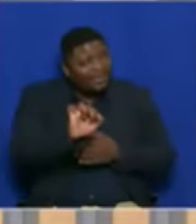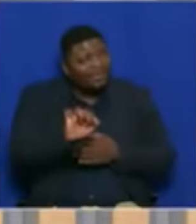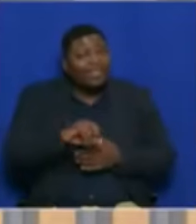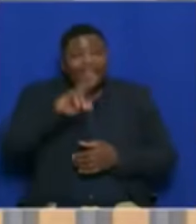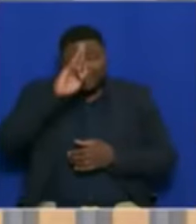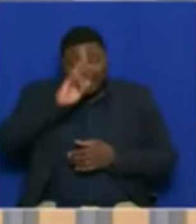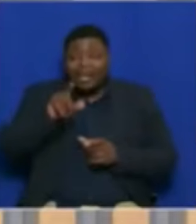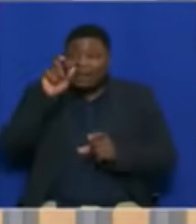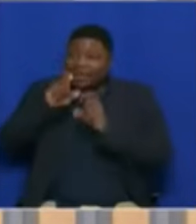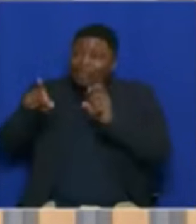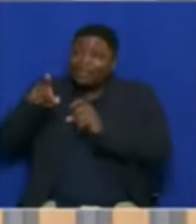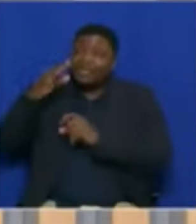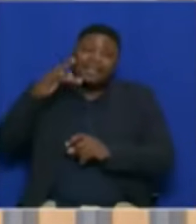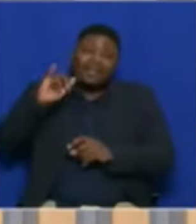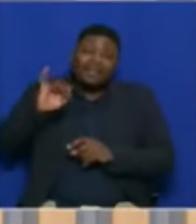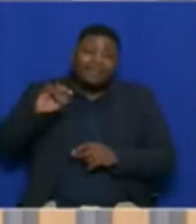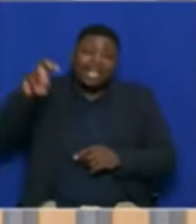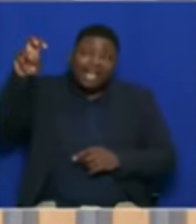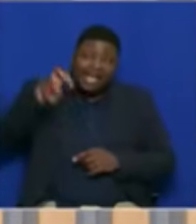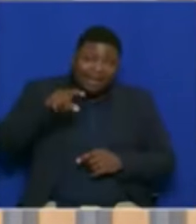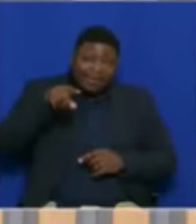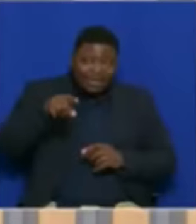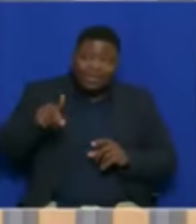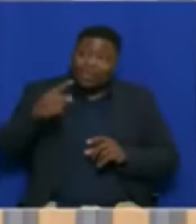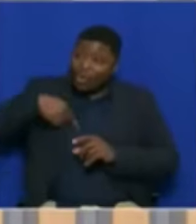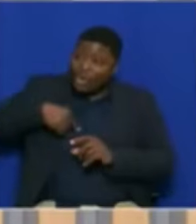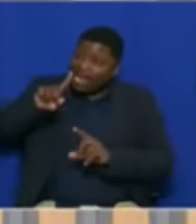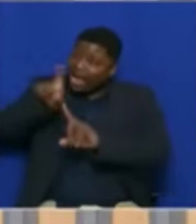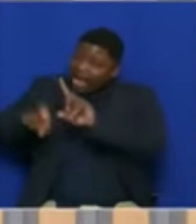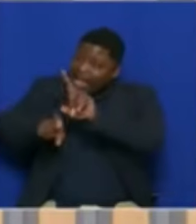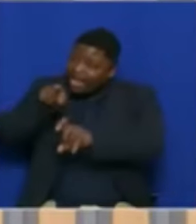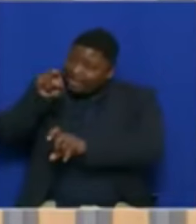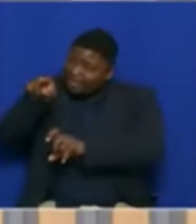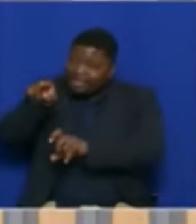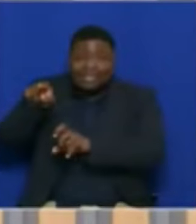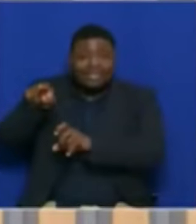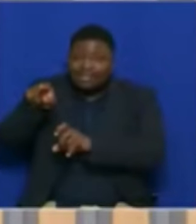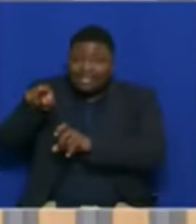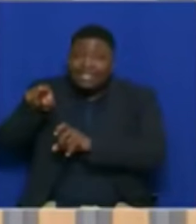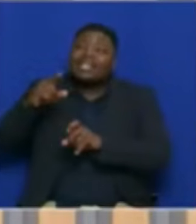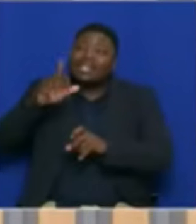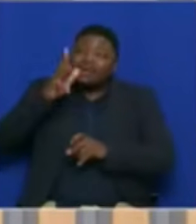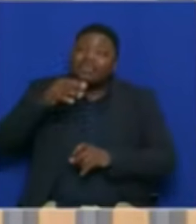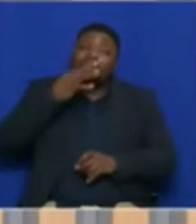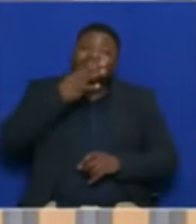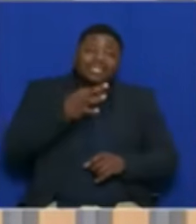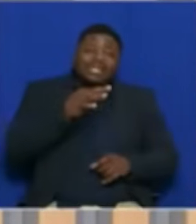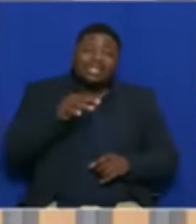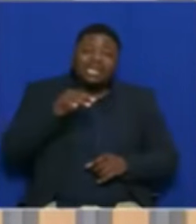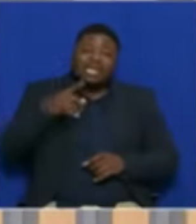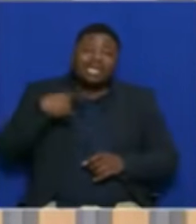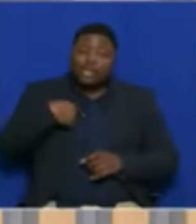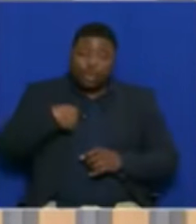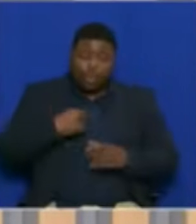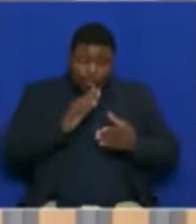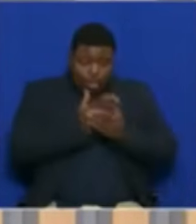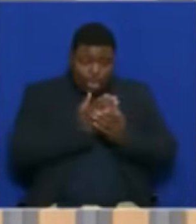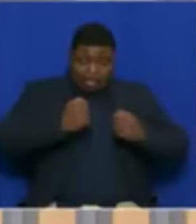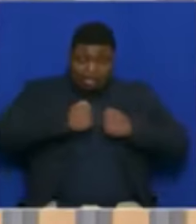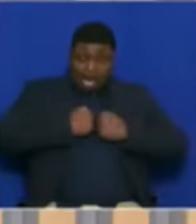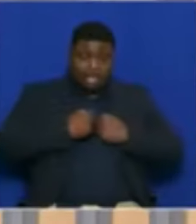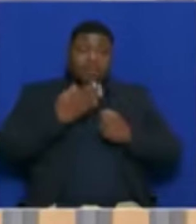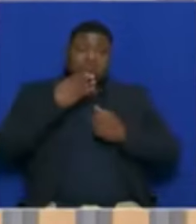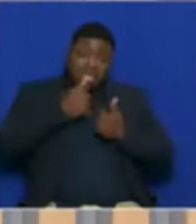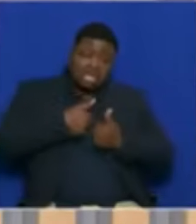not my docket. You should have asked Colonel Padeaki. We don't want to run into that problem. So I hope you understand that.